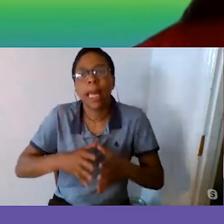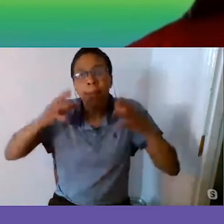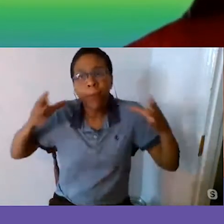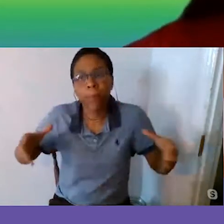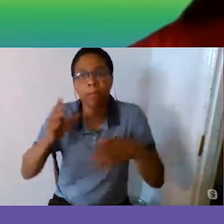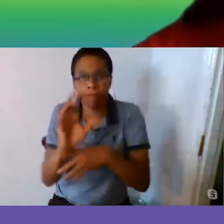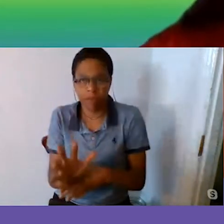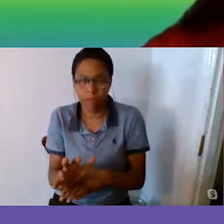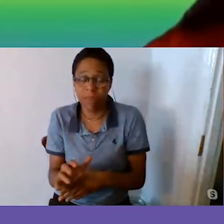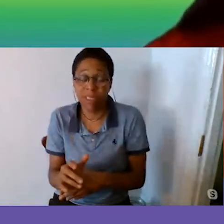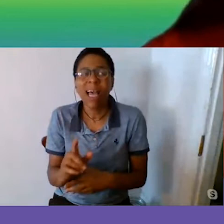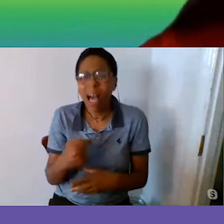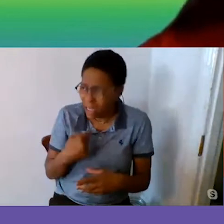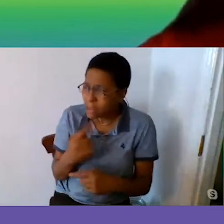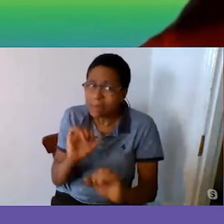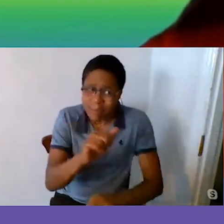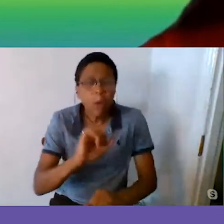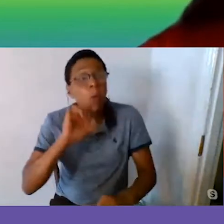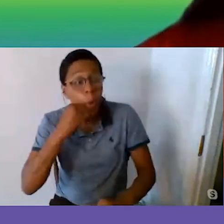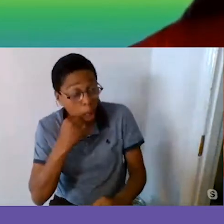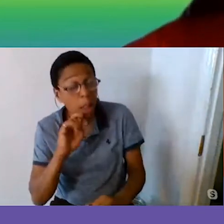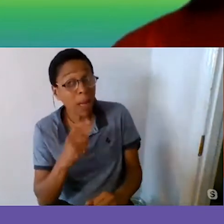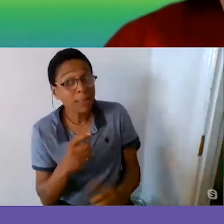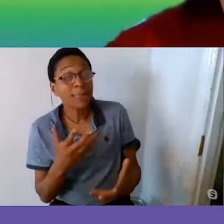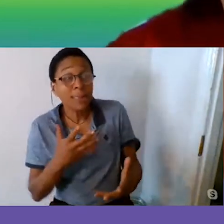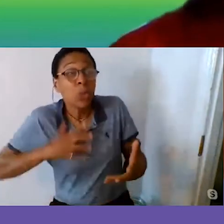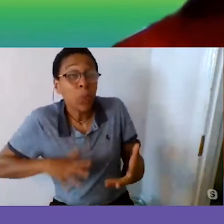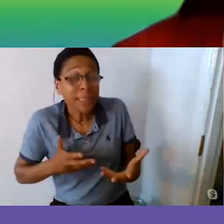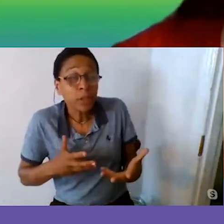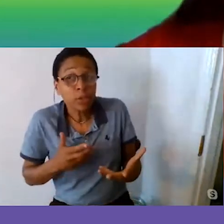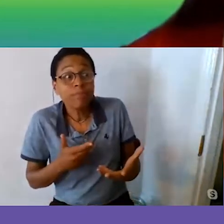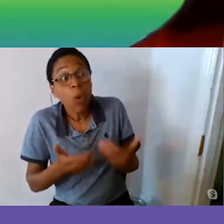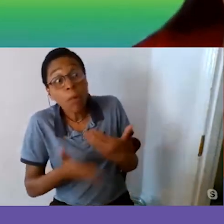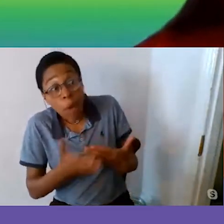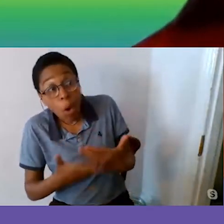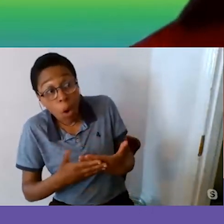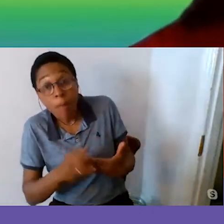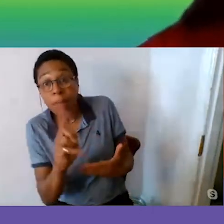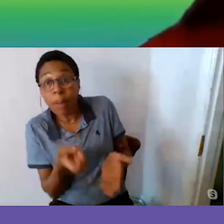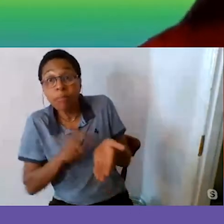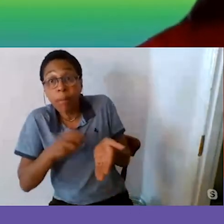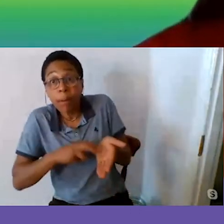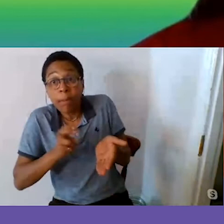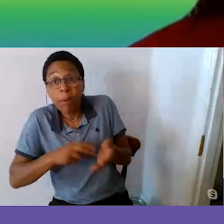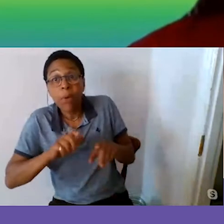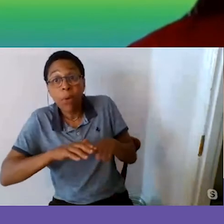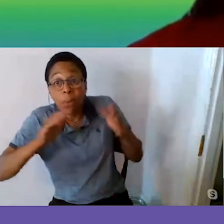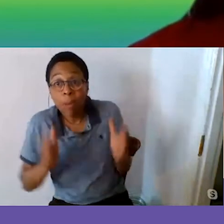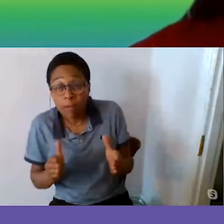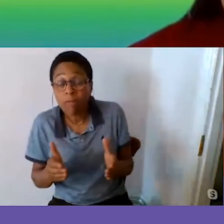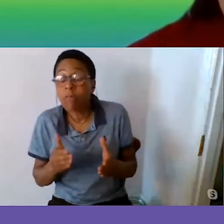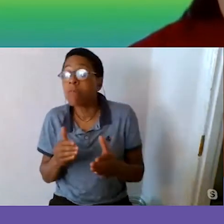but it's a journey. The more subscribers we have, the more people who are in our platform, the more buy-in power we have to get those bigger films. Saying that, we're just about to